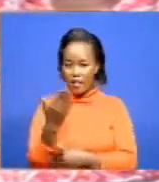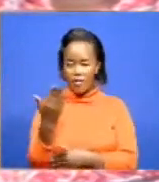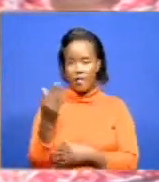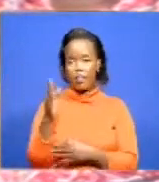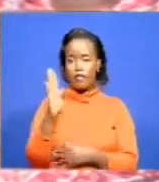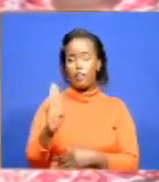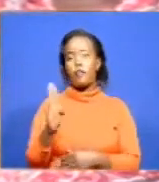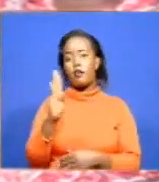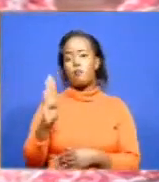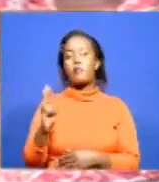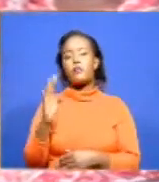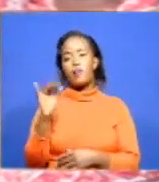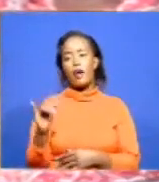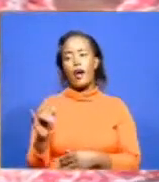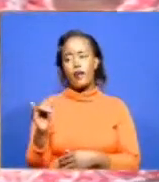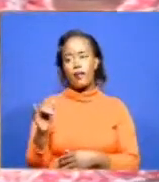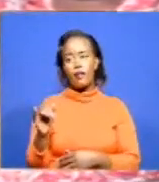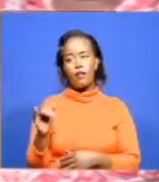BBI